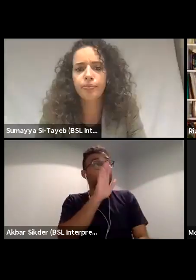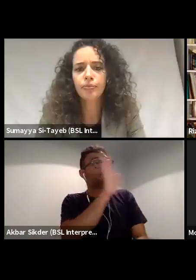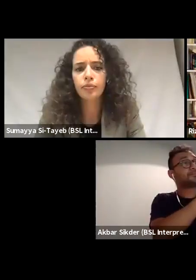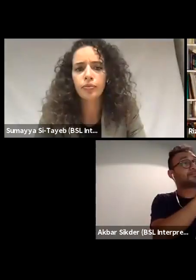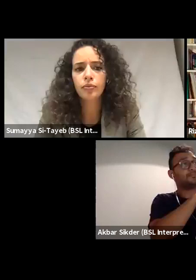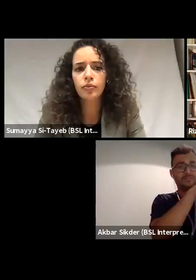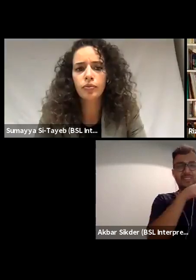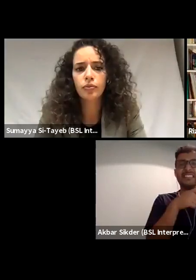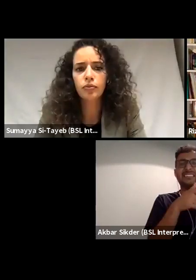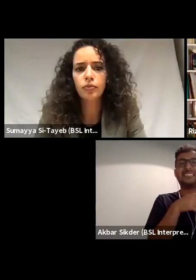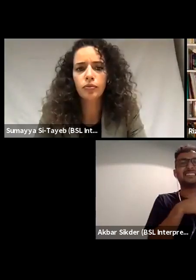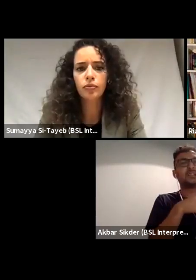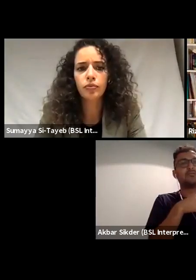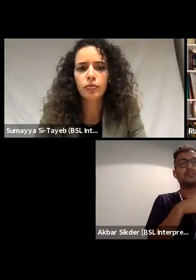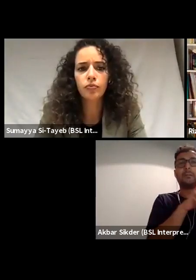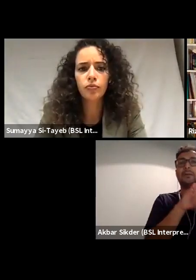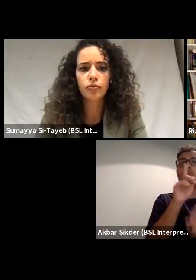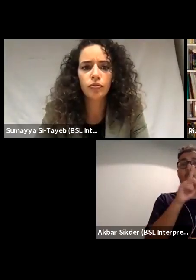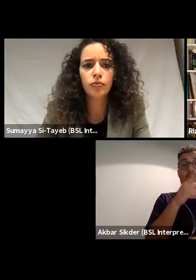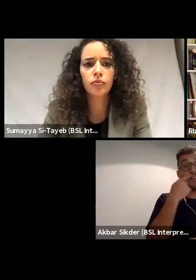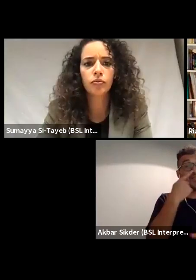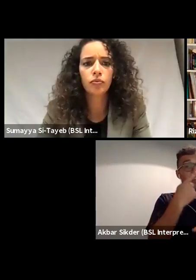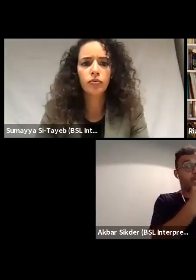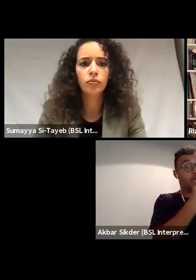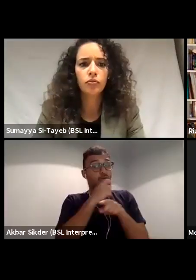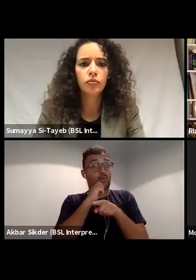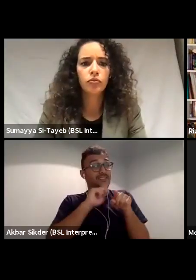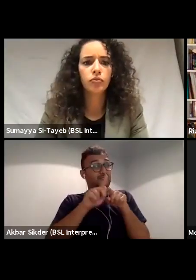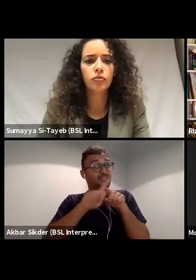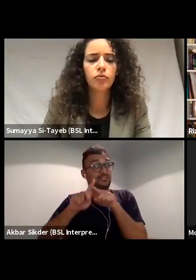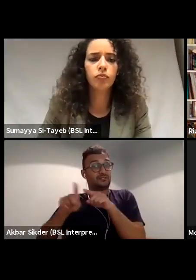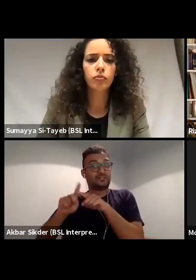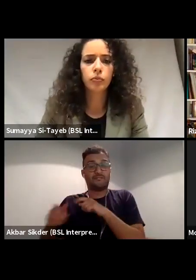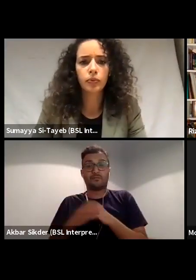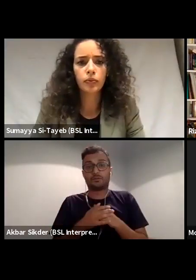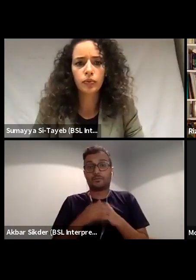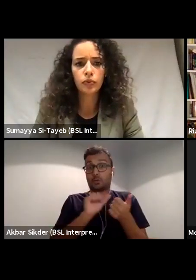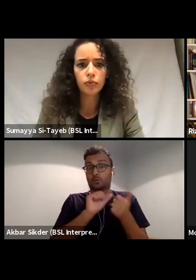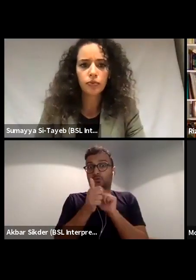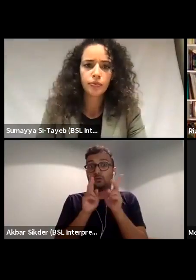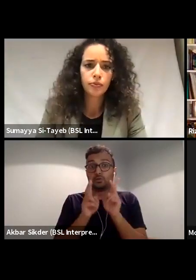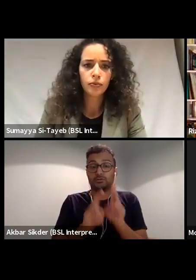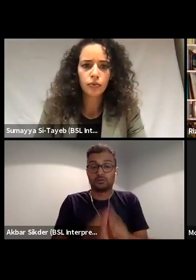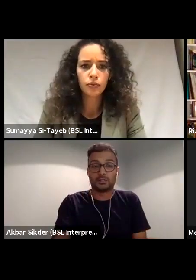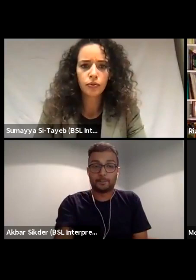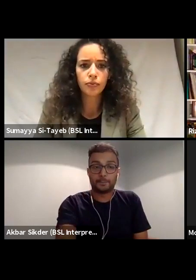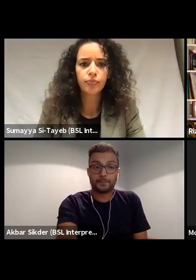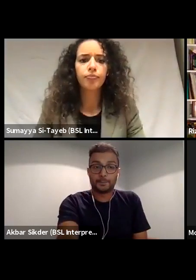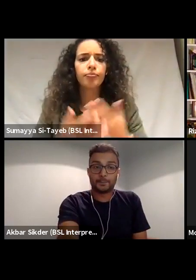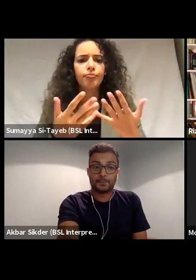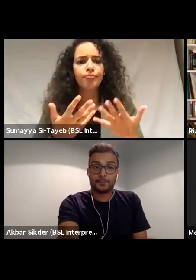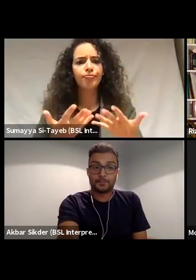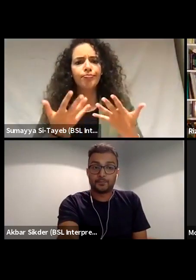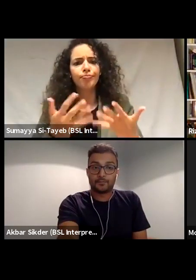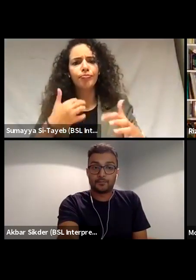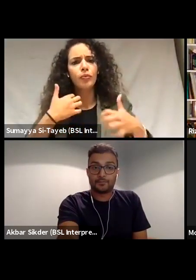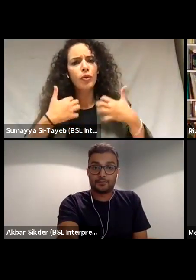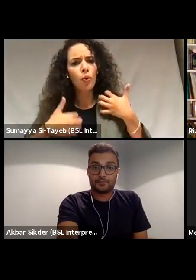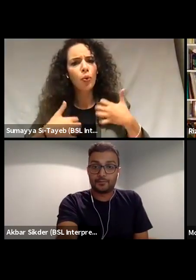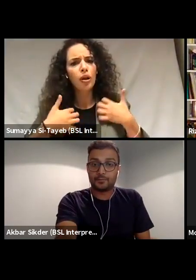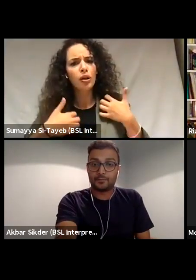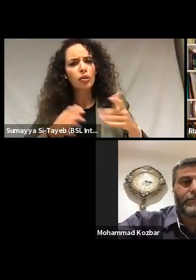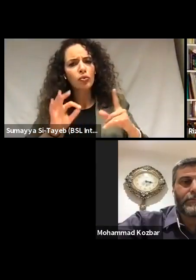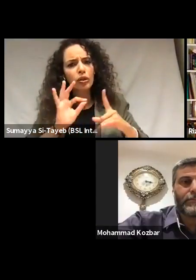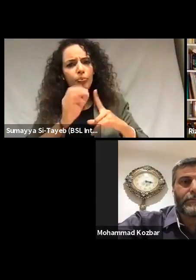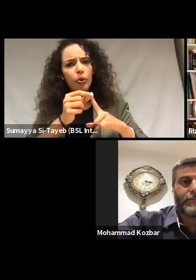Well, I mean, there is a very, a very interesting point here. And I've been thinking about